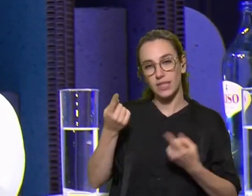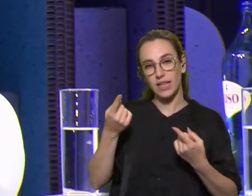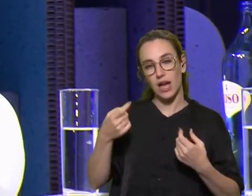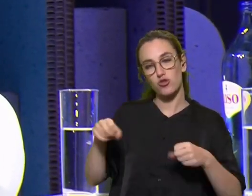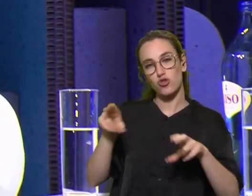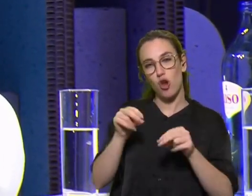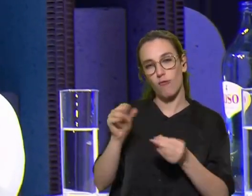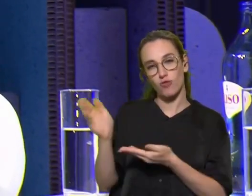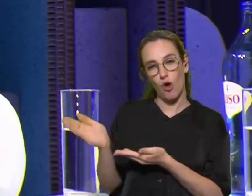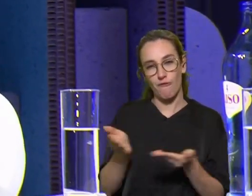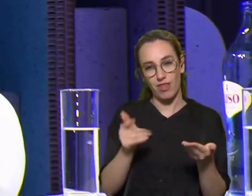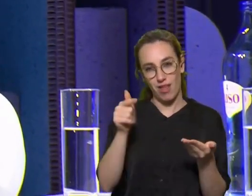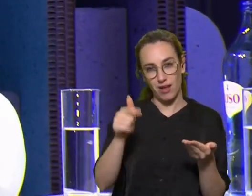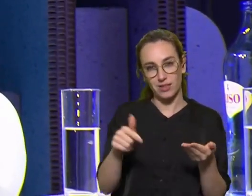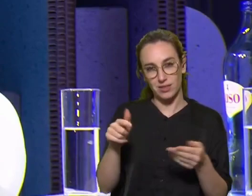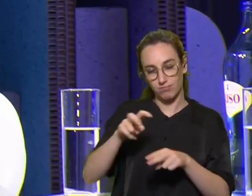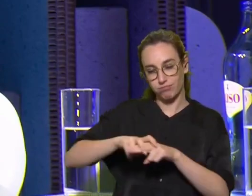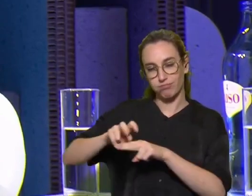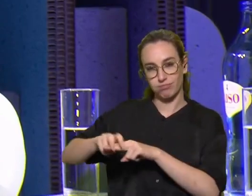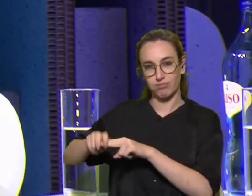introduce the